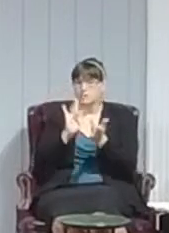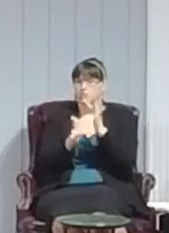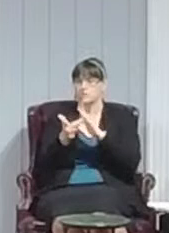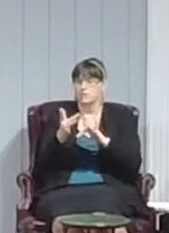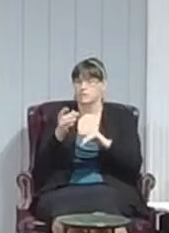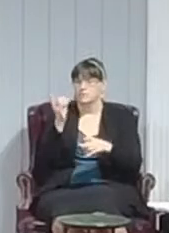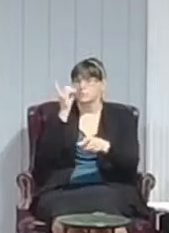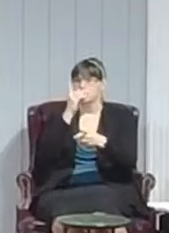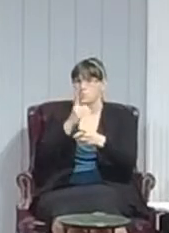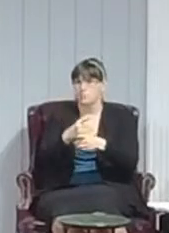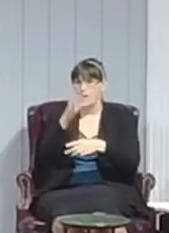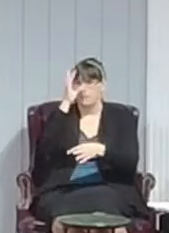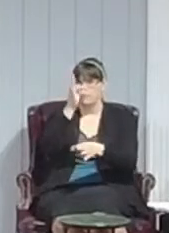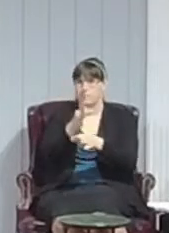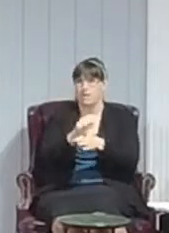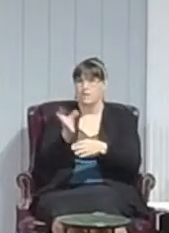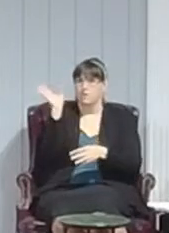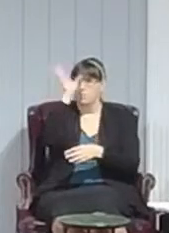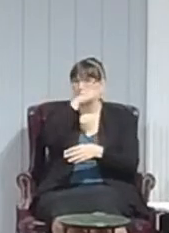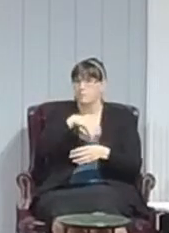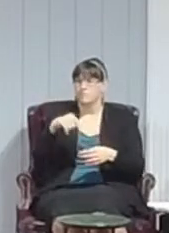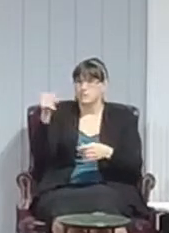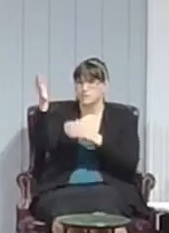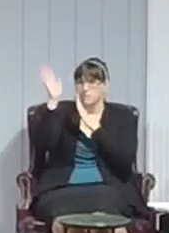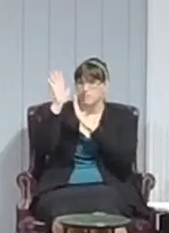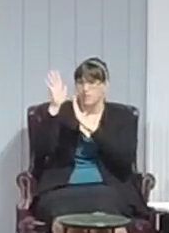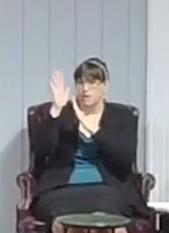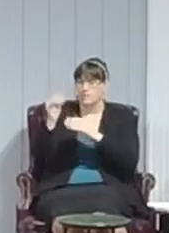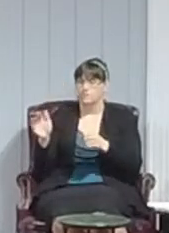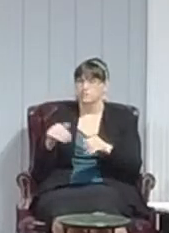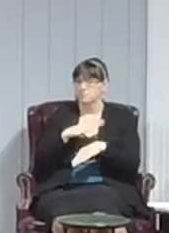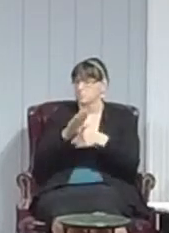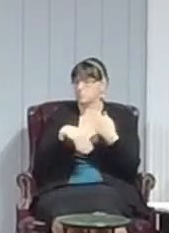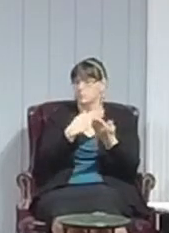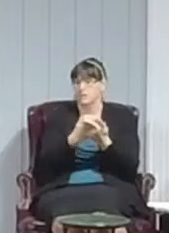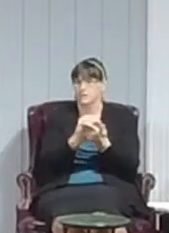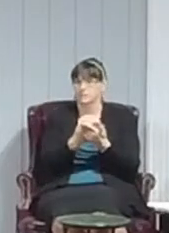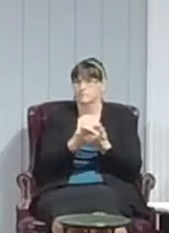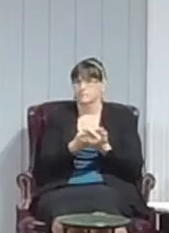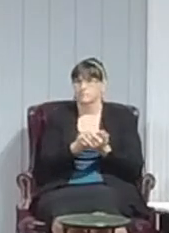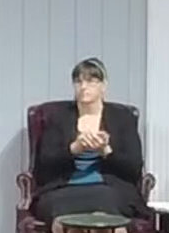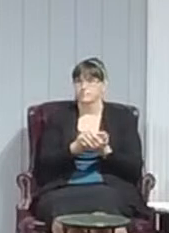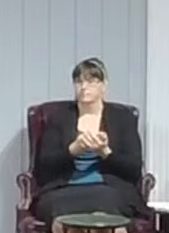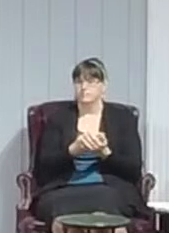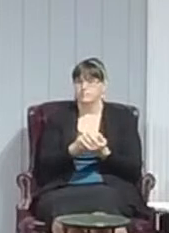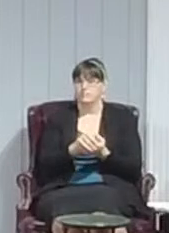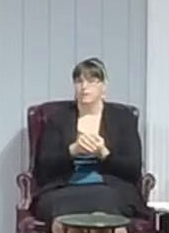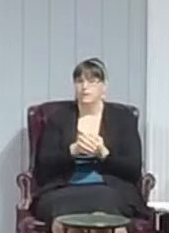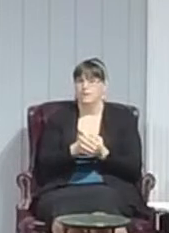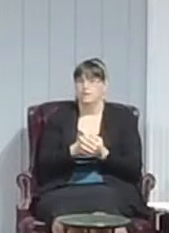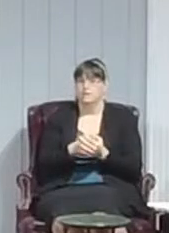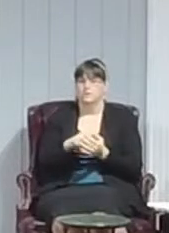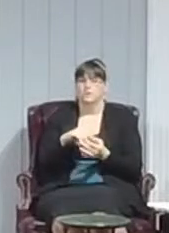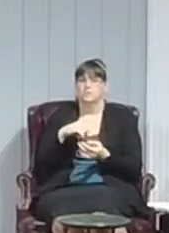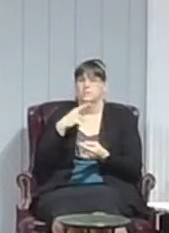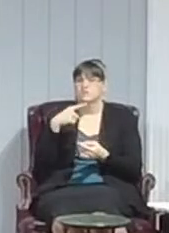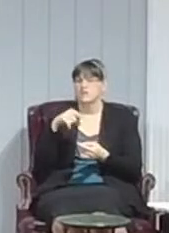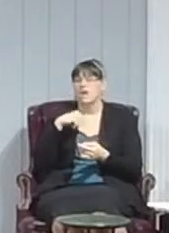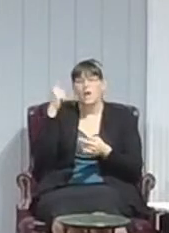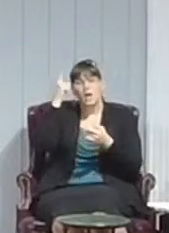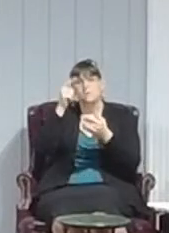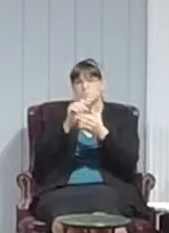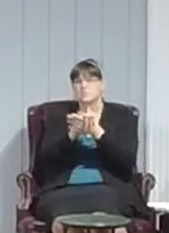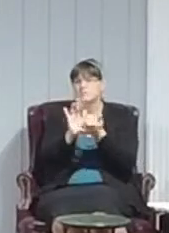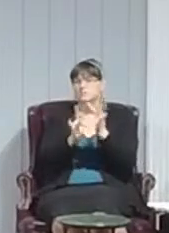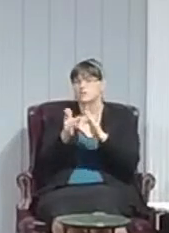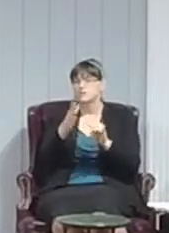right faith in Jesus, we miss the Father completely. It doesn't matter what we say. Well, I believe in Jesus, but my focus is on the Father.